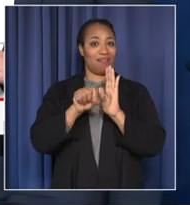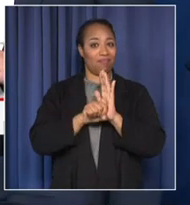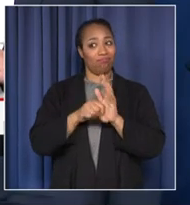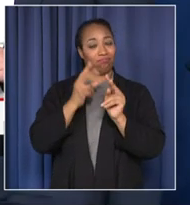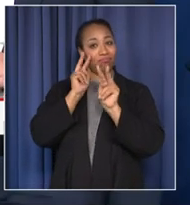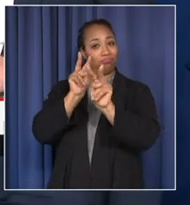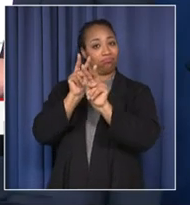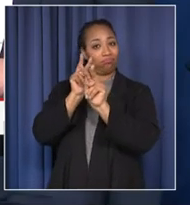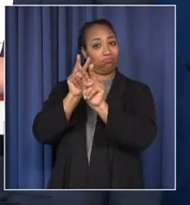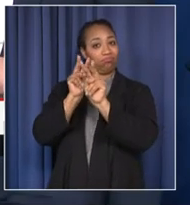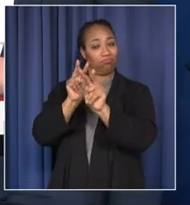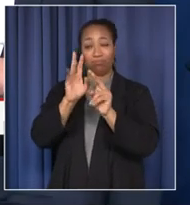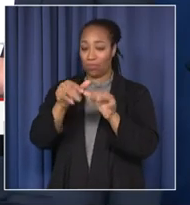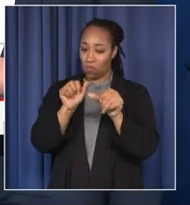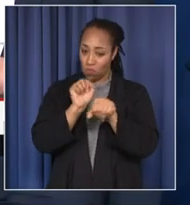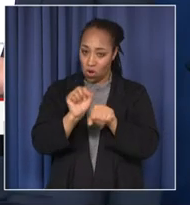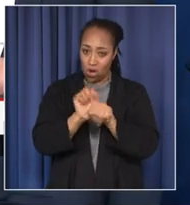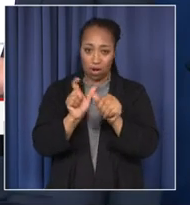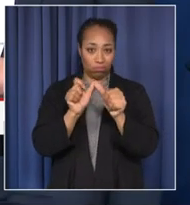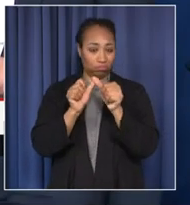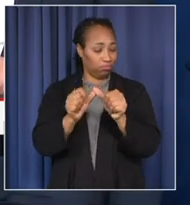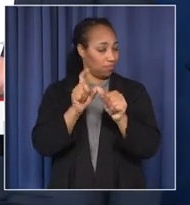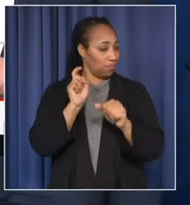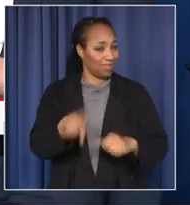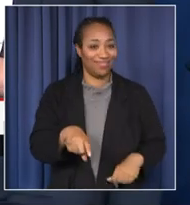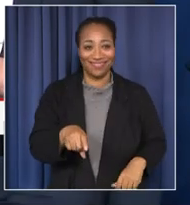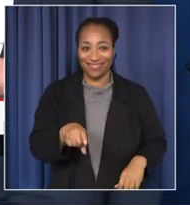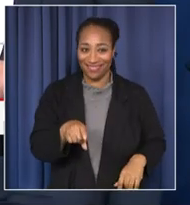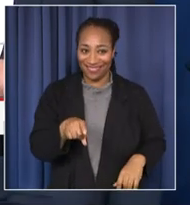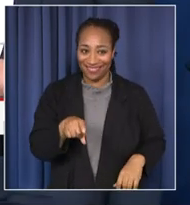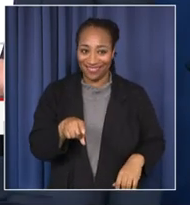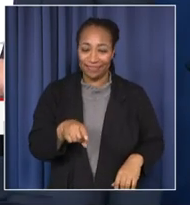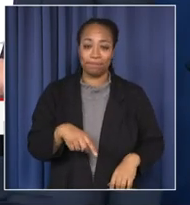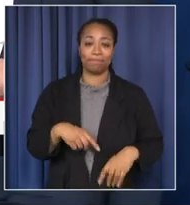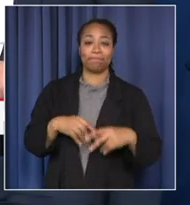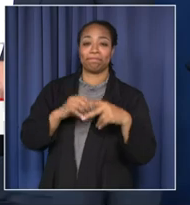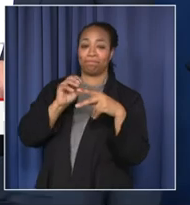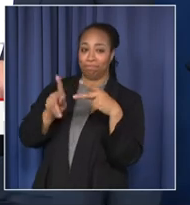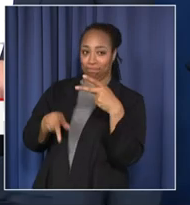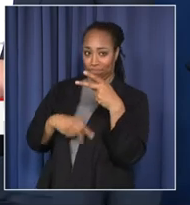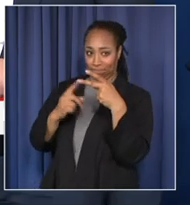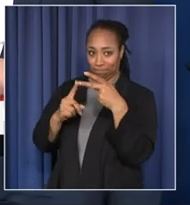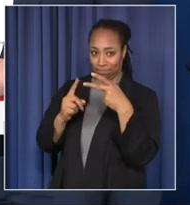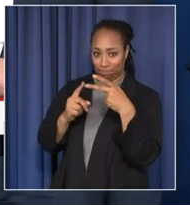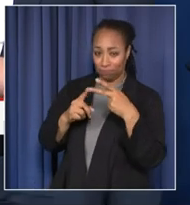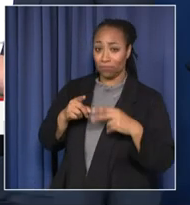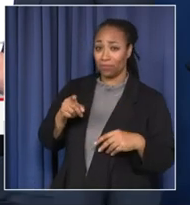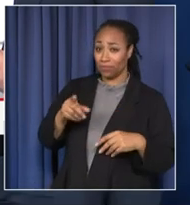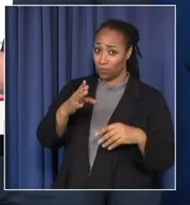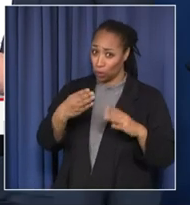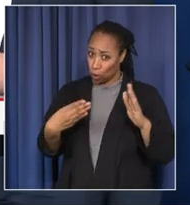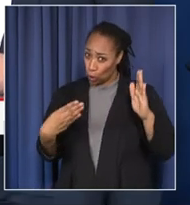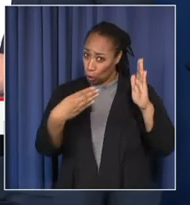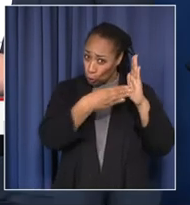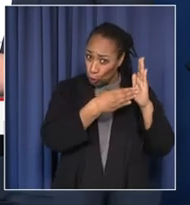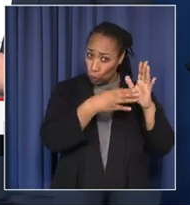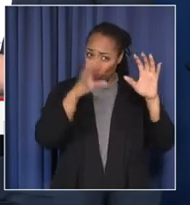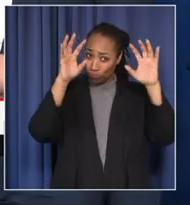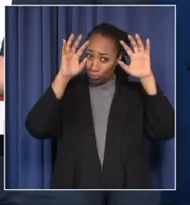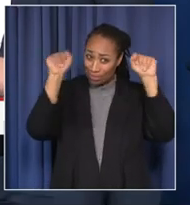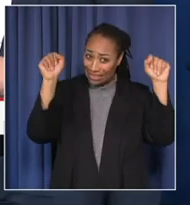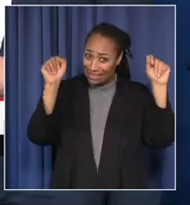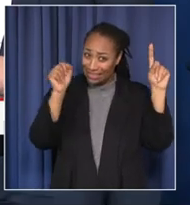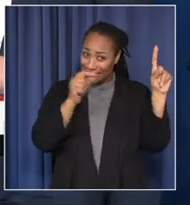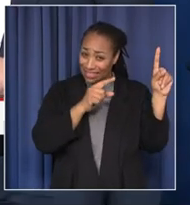that will we sue? And the bottom line is that we have an